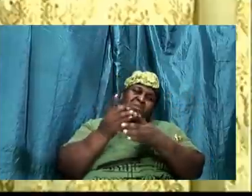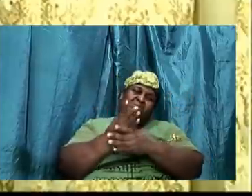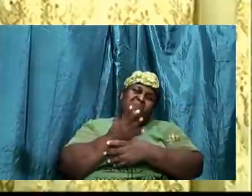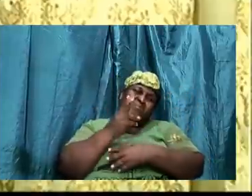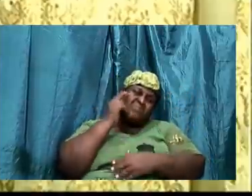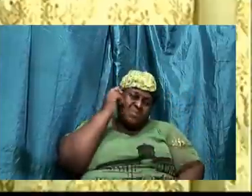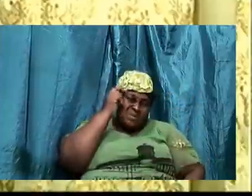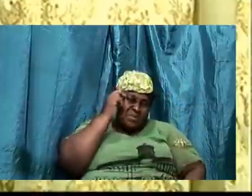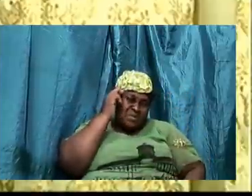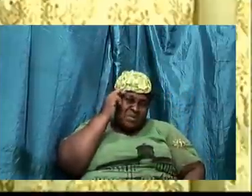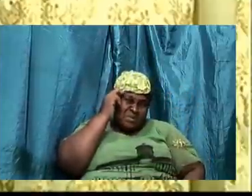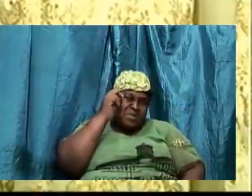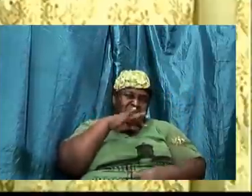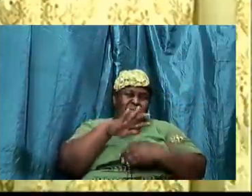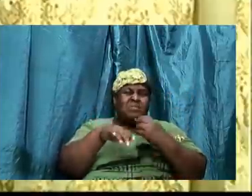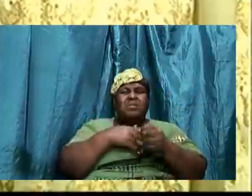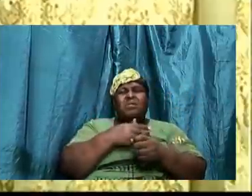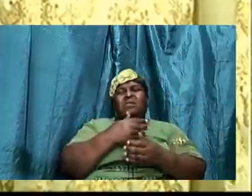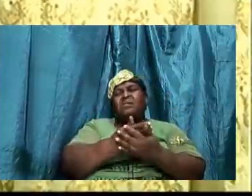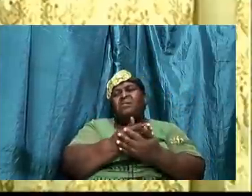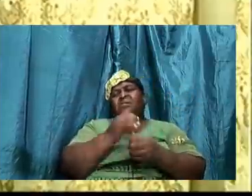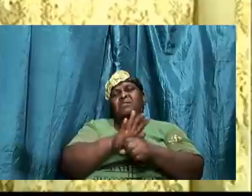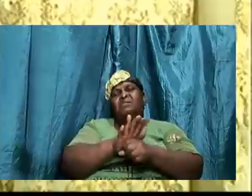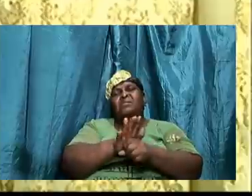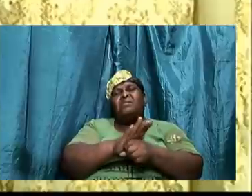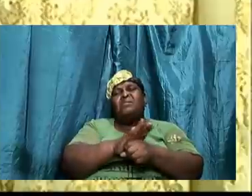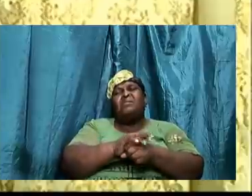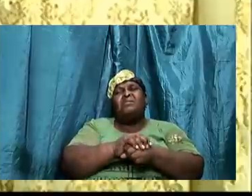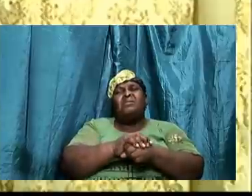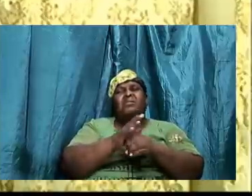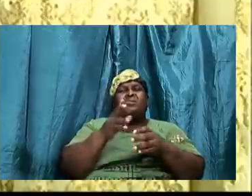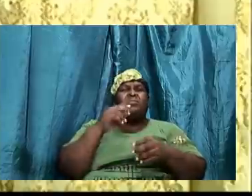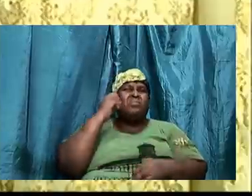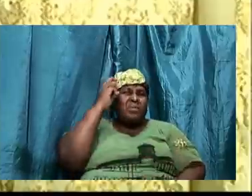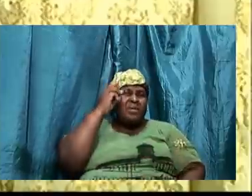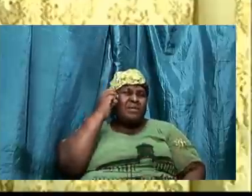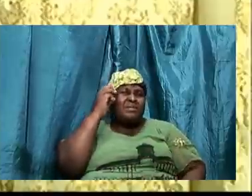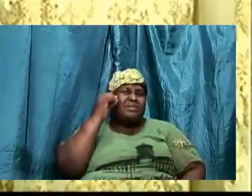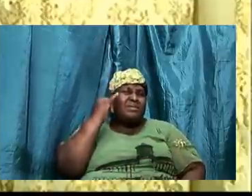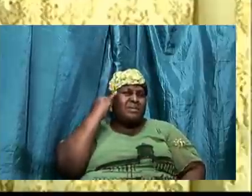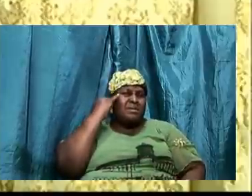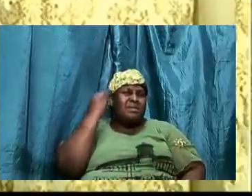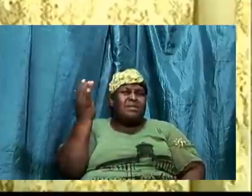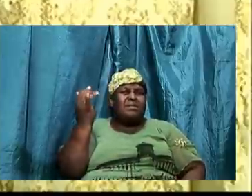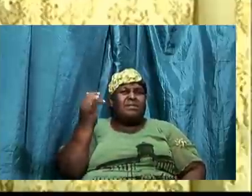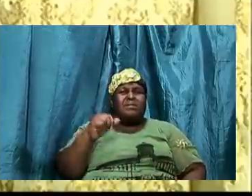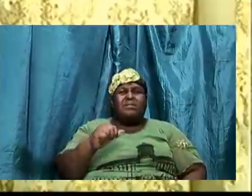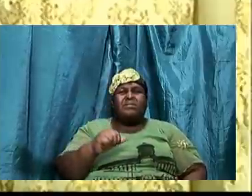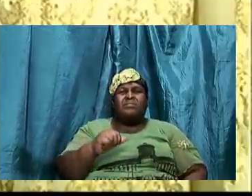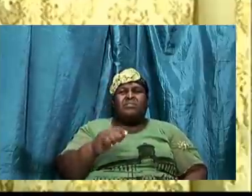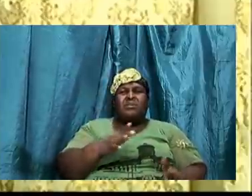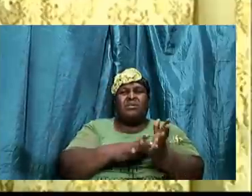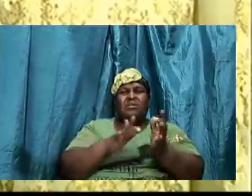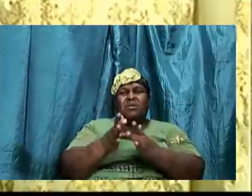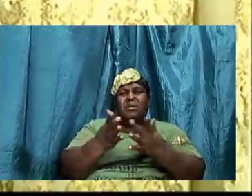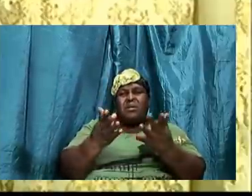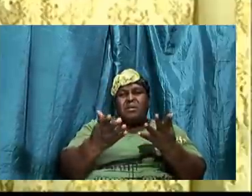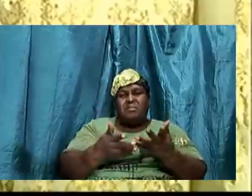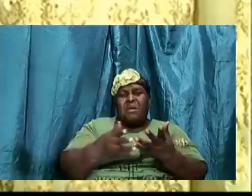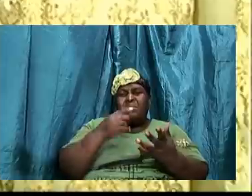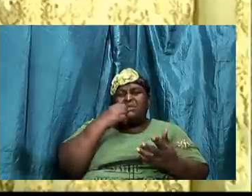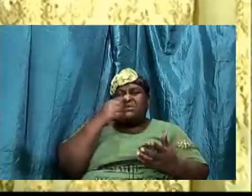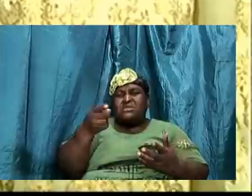with all of the COVID, you know, you just wonder if, you know, but the Bible says that we should lay hands on the